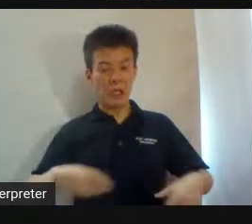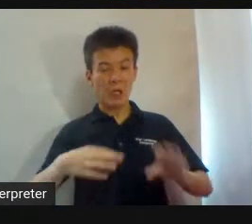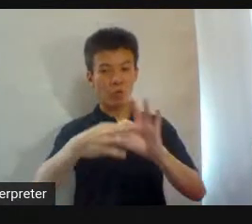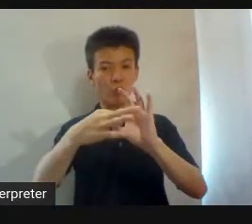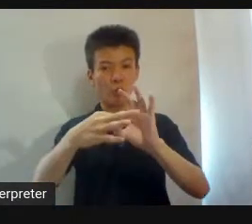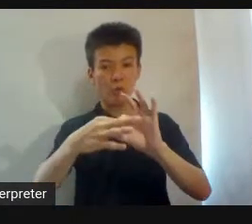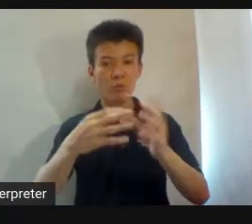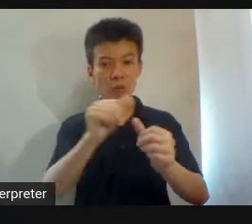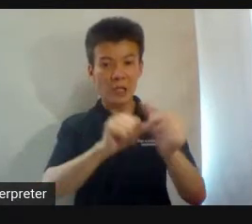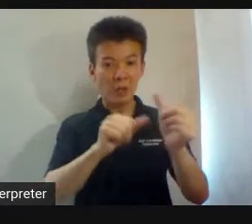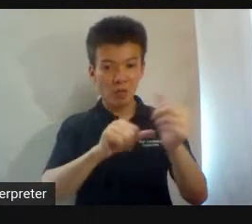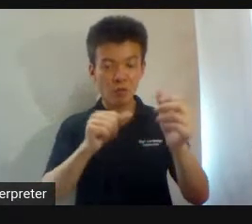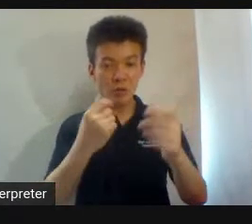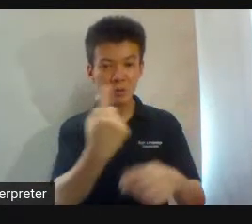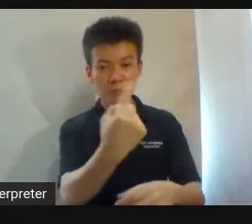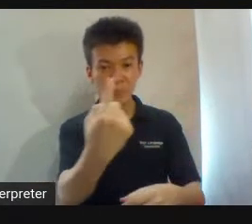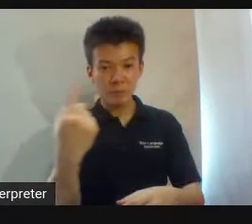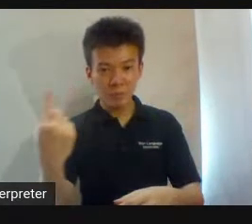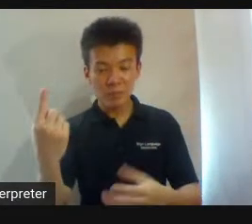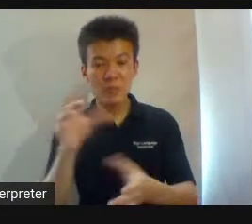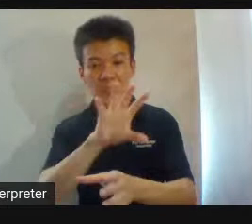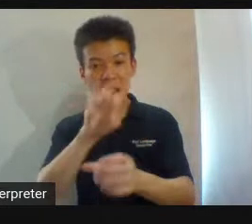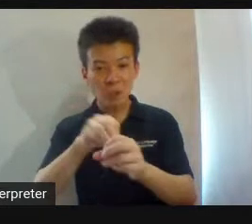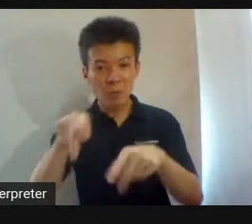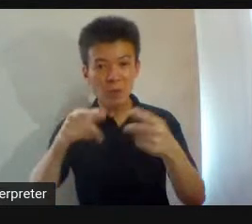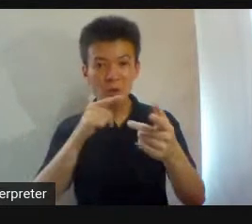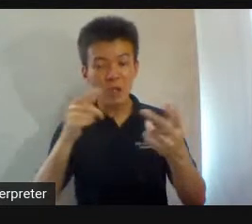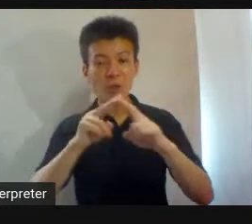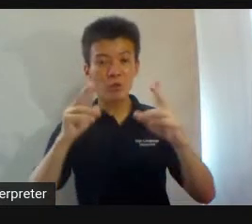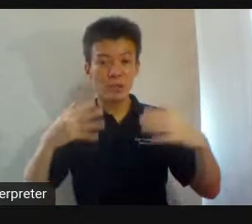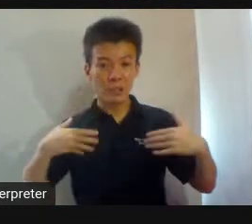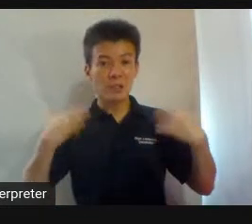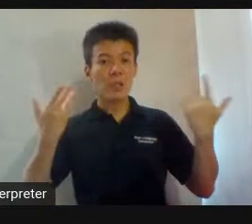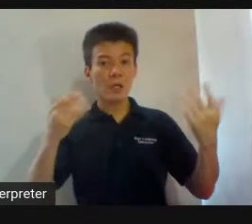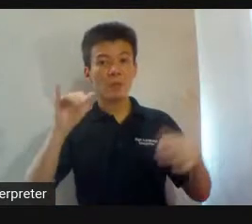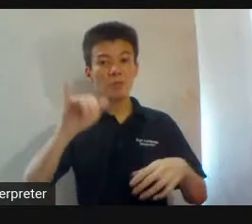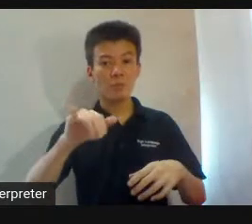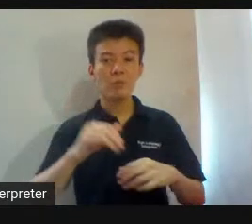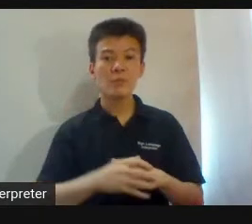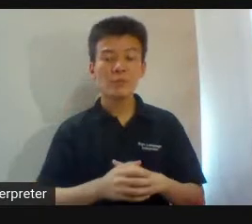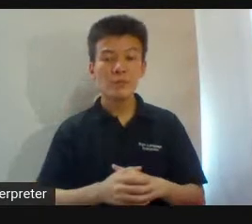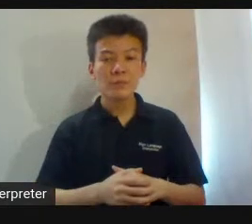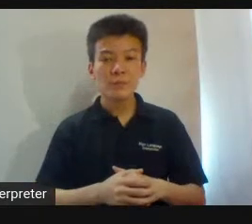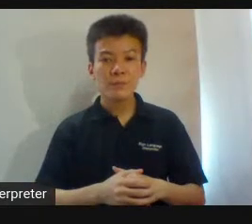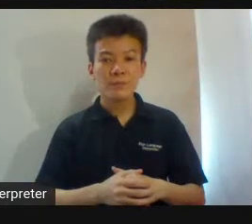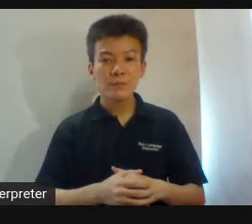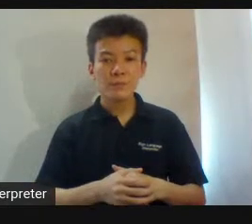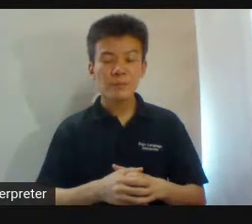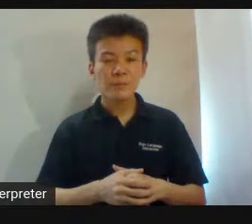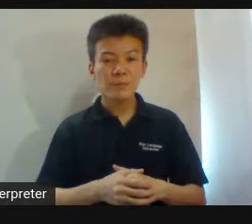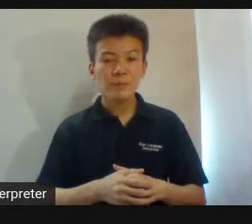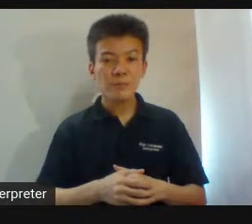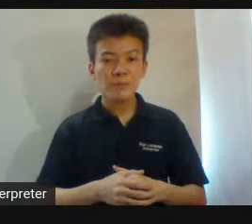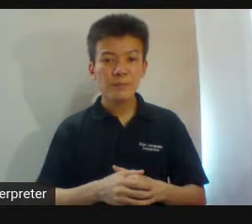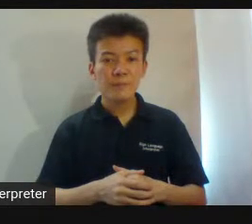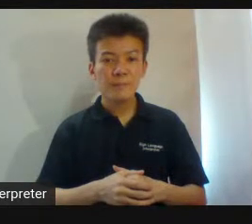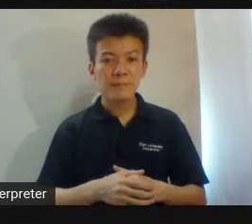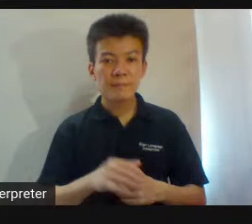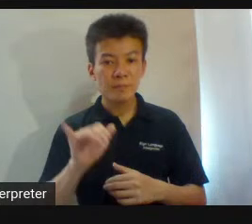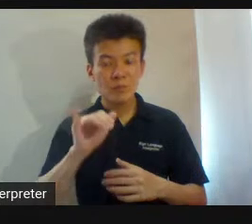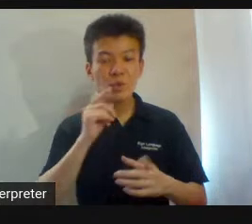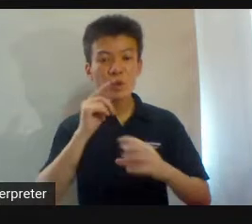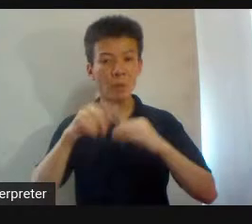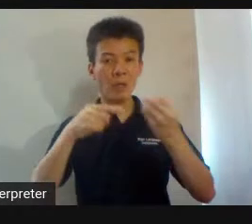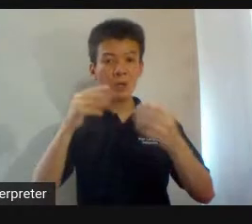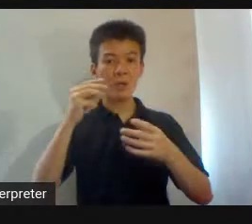for every single person, including people who are very young. That's true. And it's just like when we talk